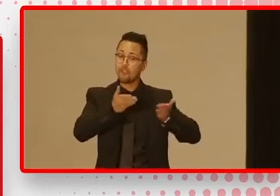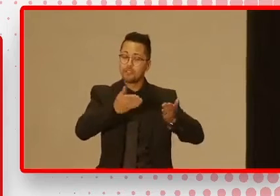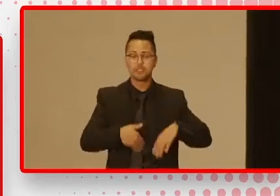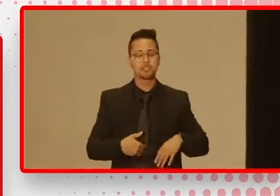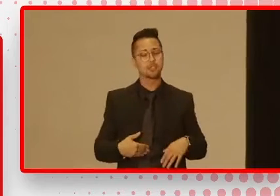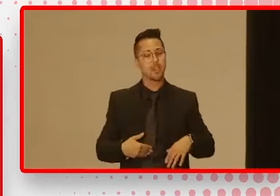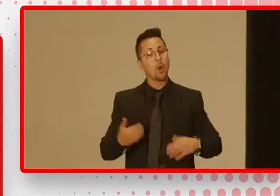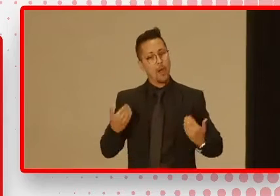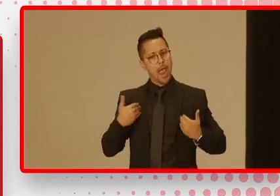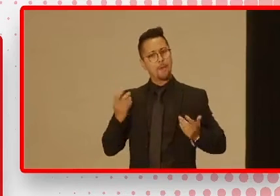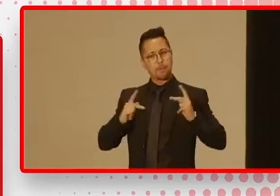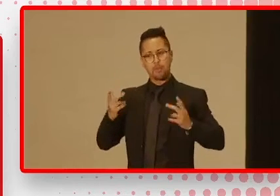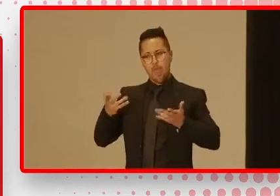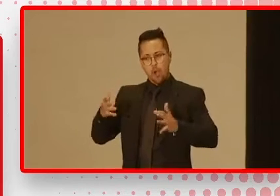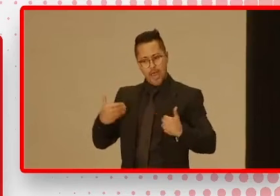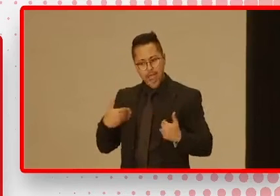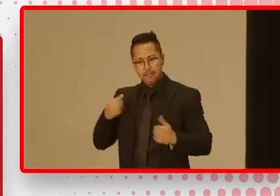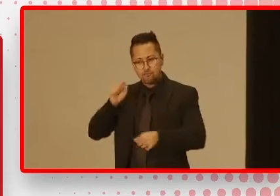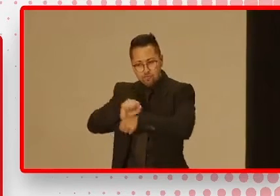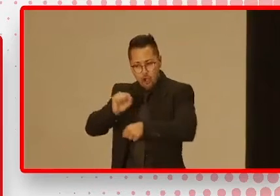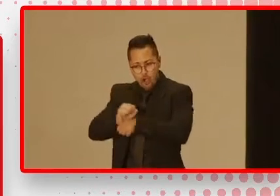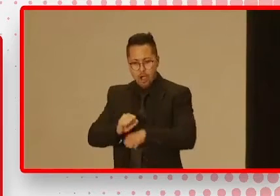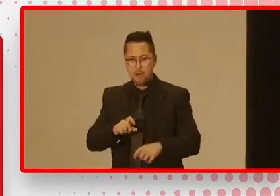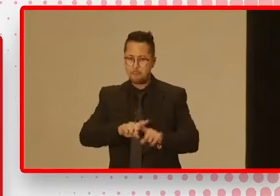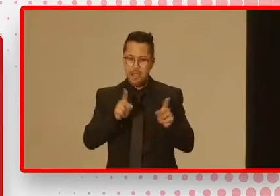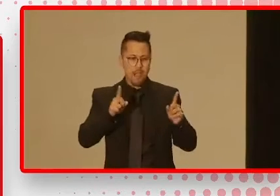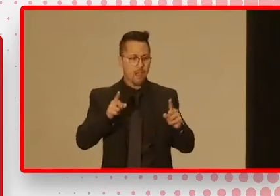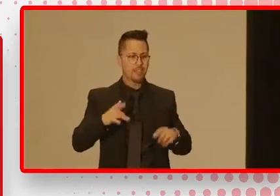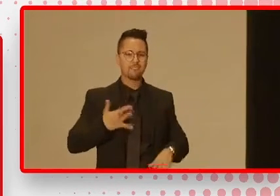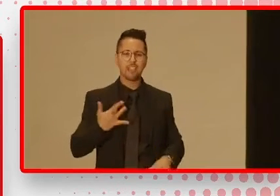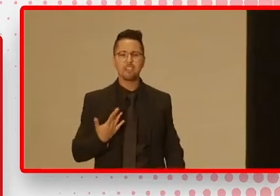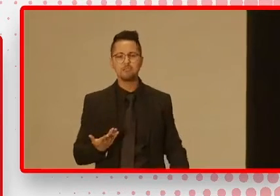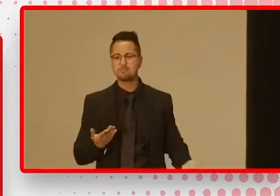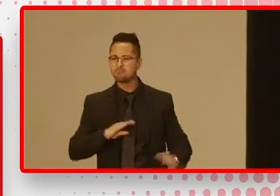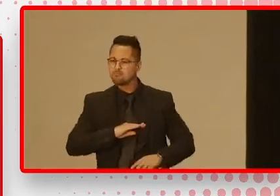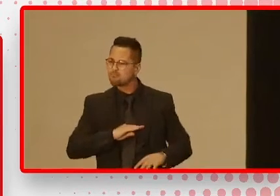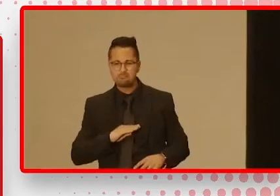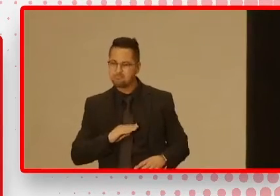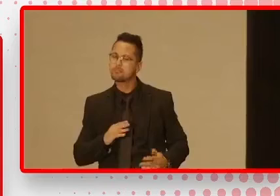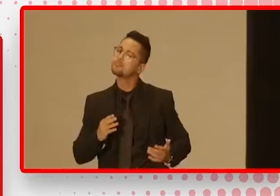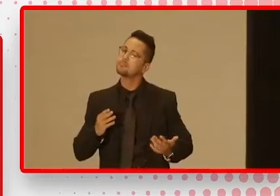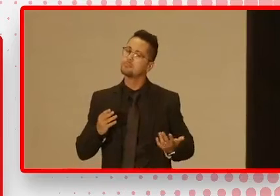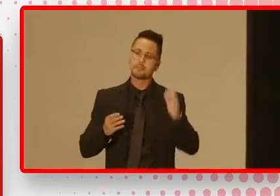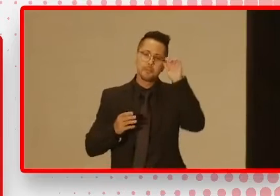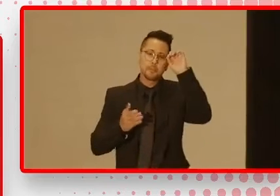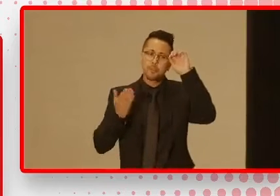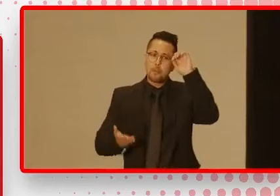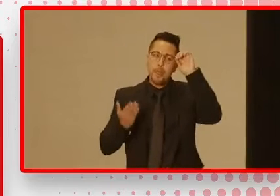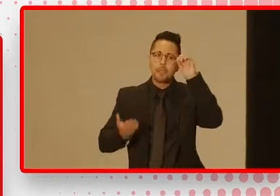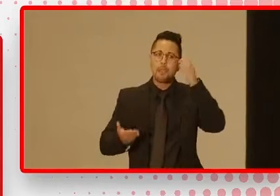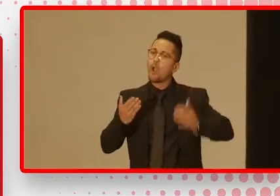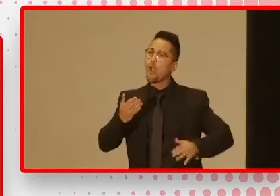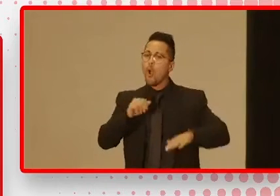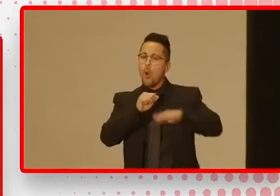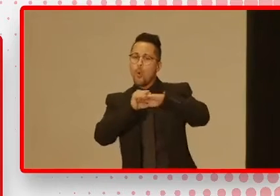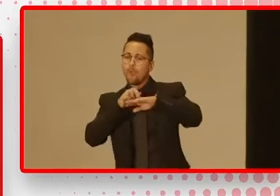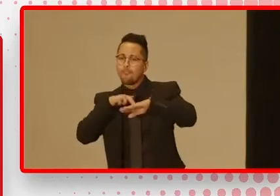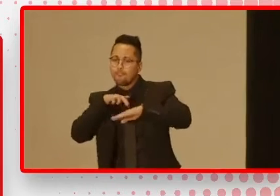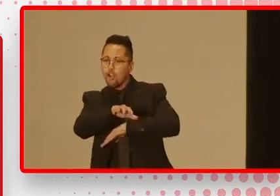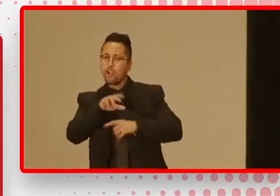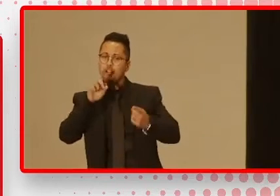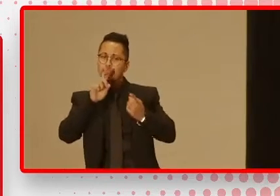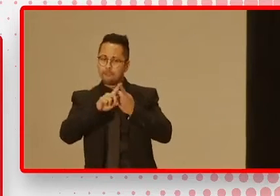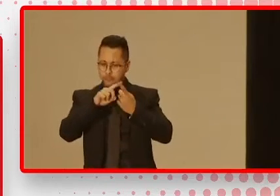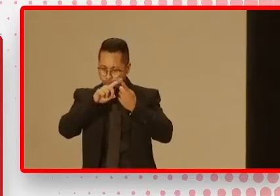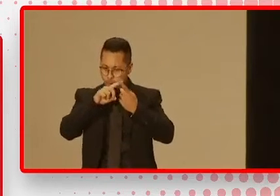job. I don't know what I want to do. So we might send them for a vocational evaluation. And it's a series of